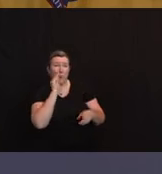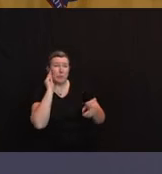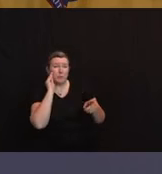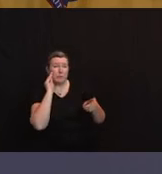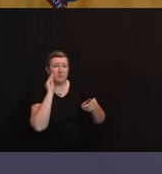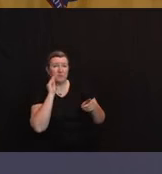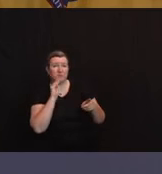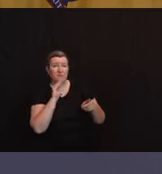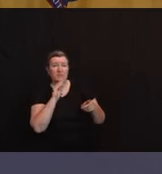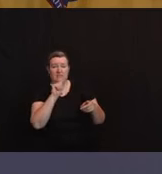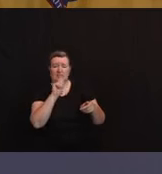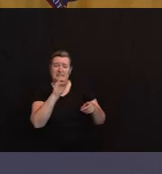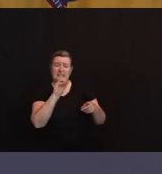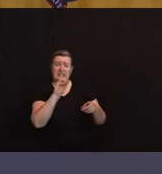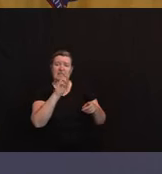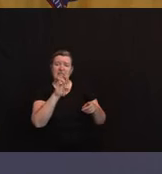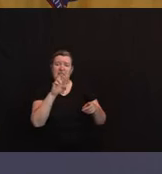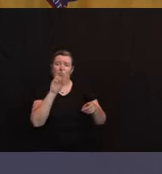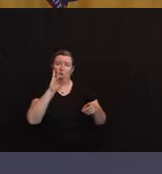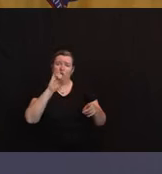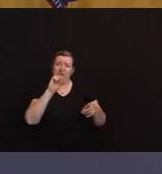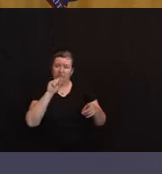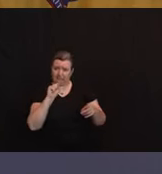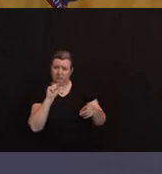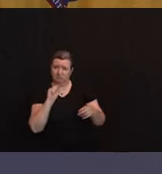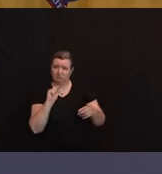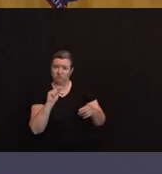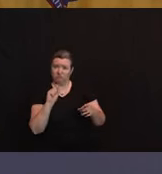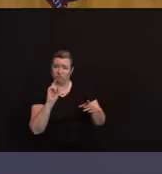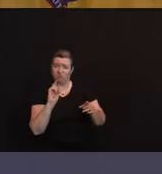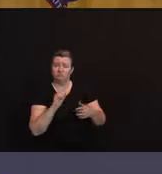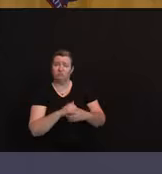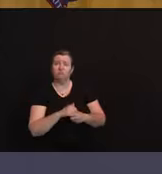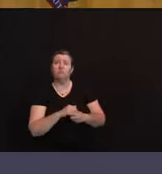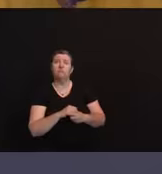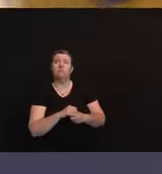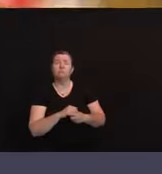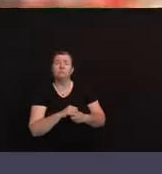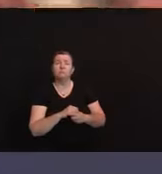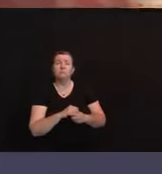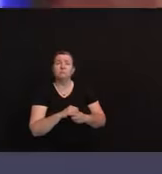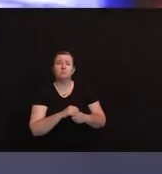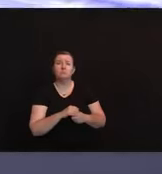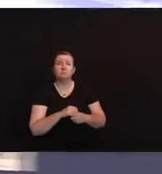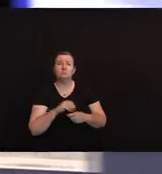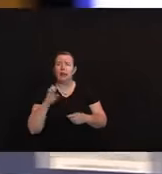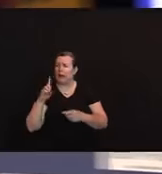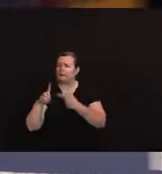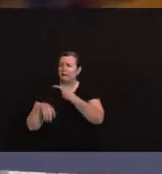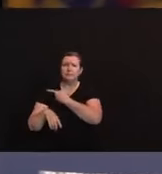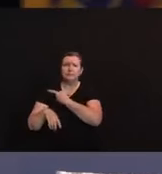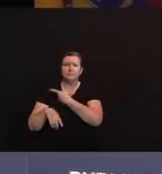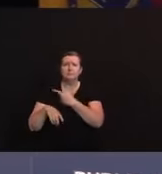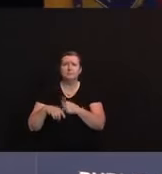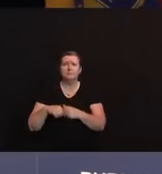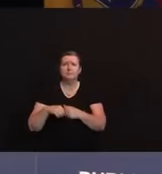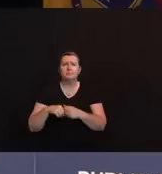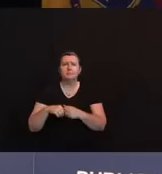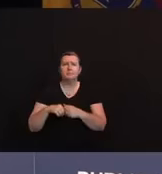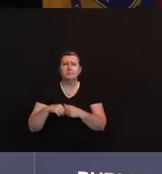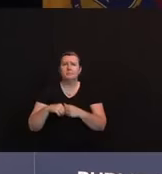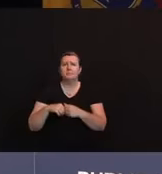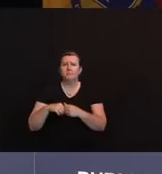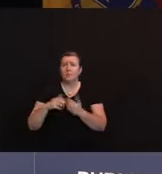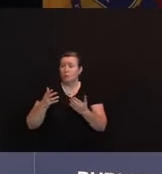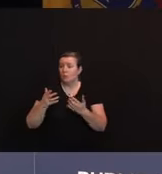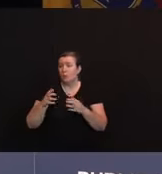Ed, do you want to hit number one? Sure. Probable deaths change from time to time,